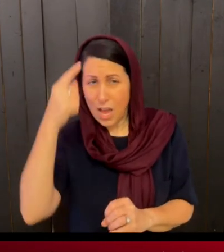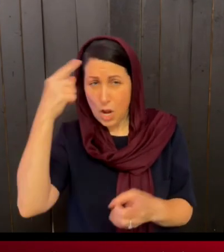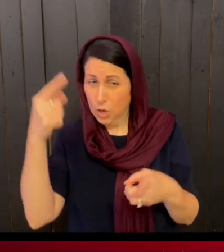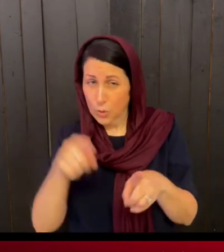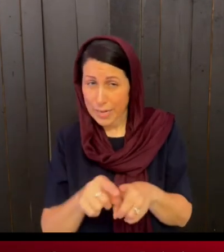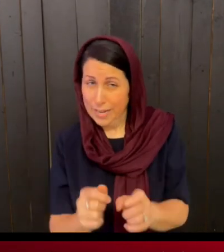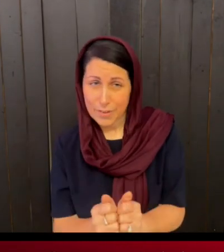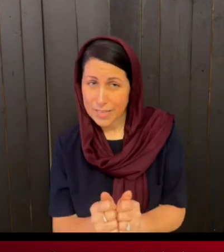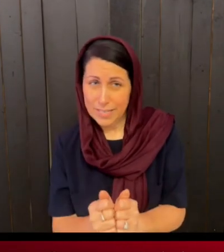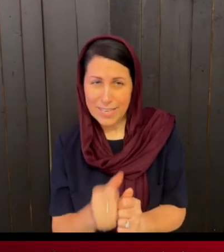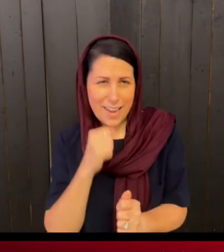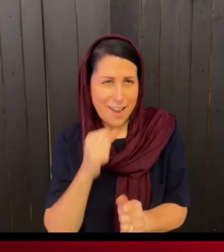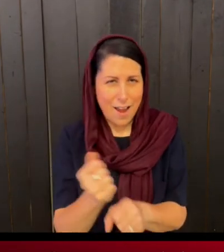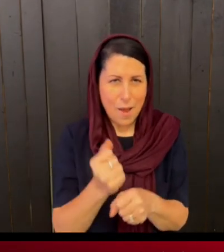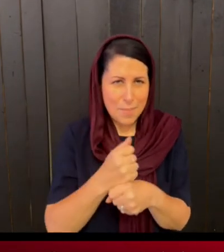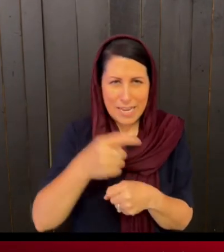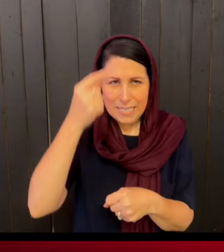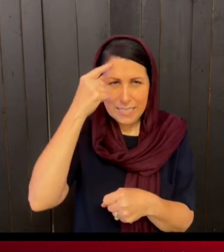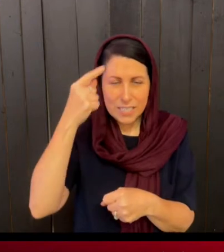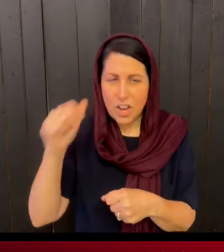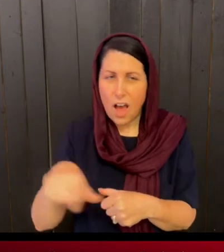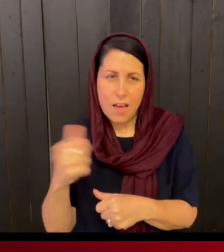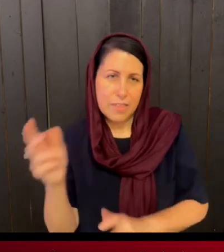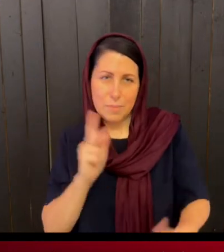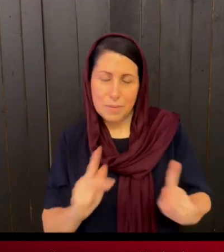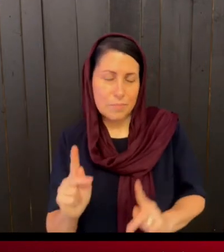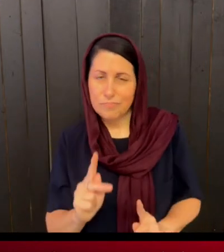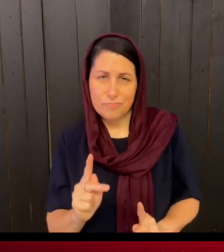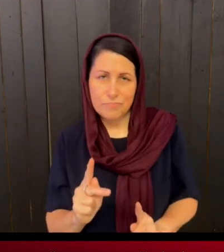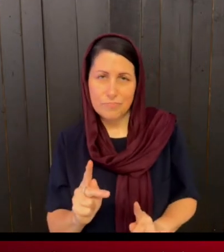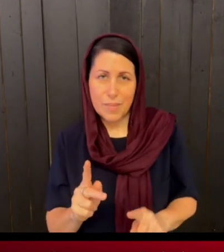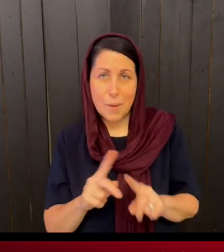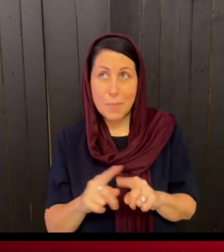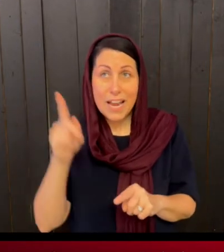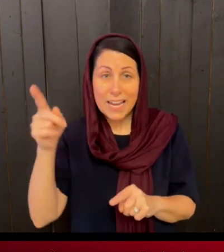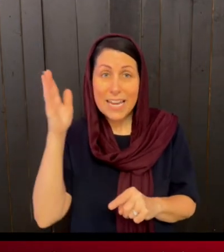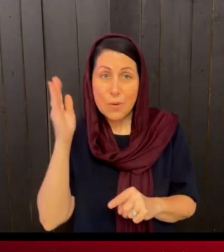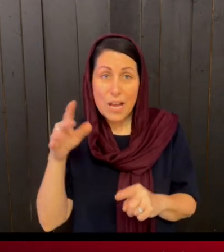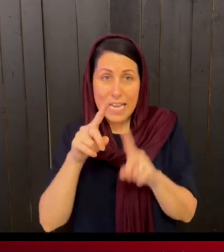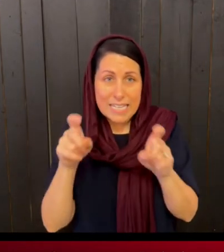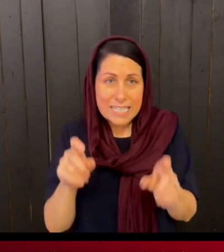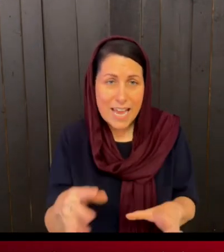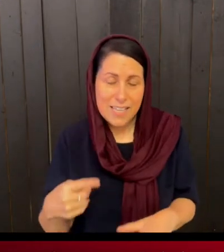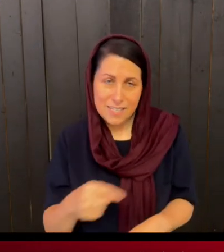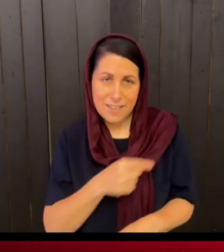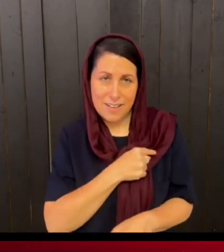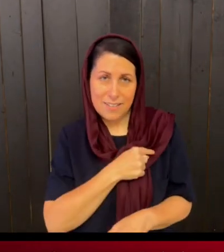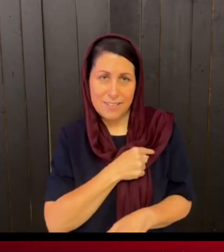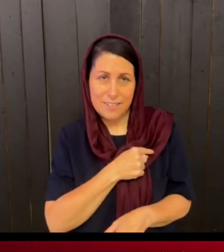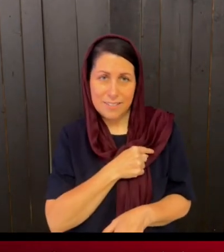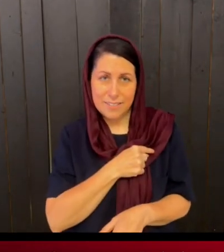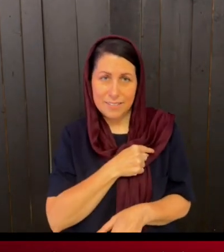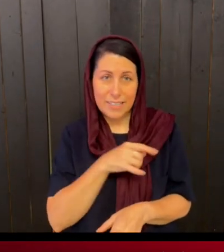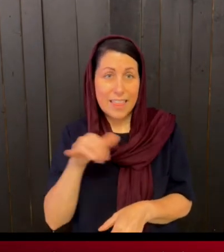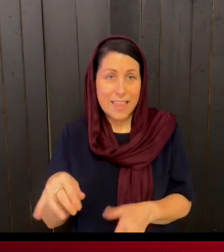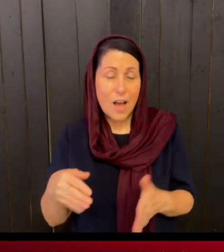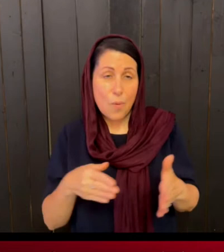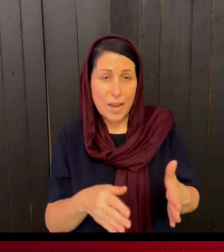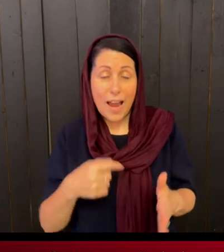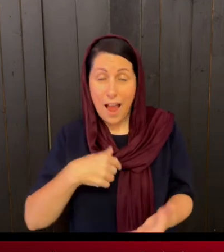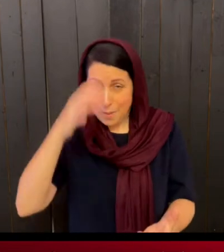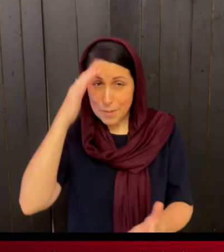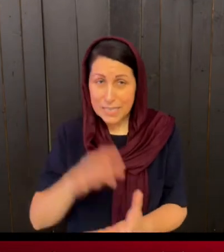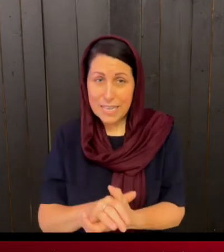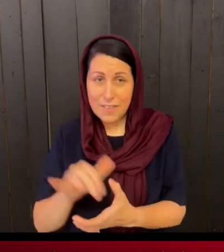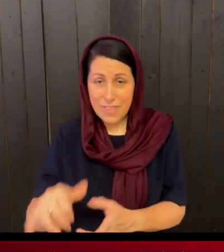not going to make sense to them. And I think he will test us sometimes this way. I really believe that that's a test.